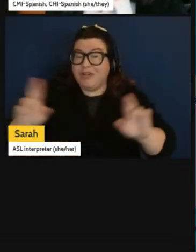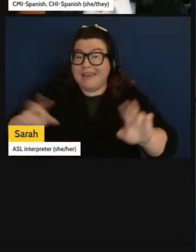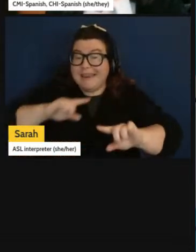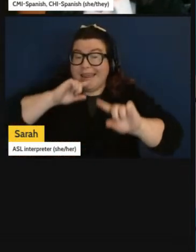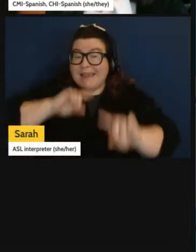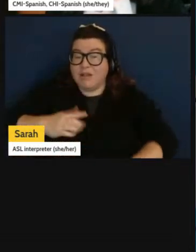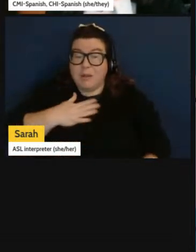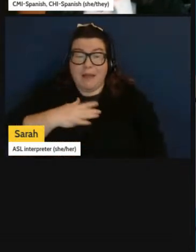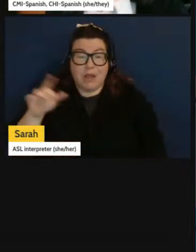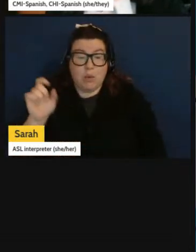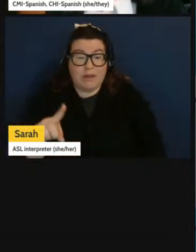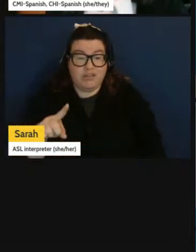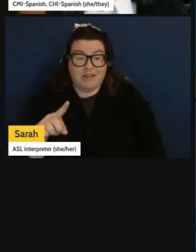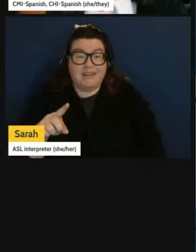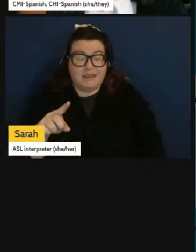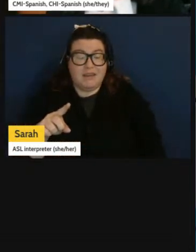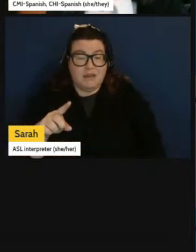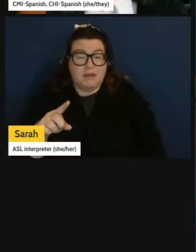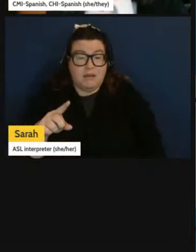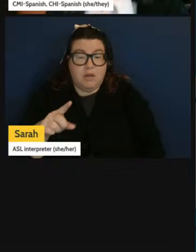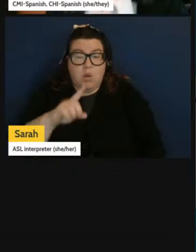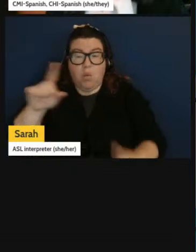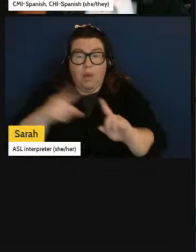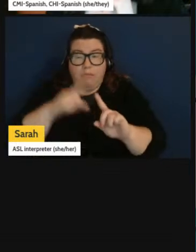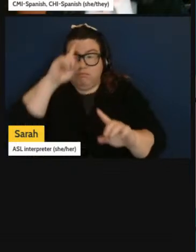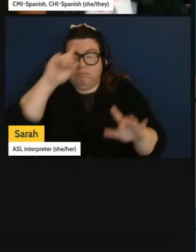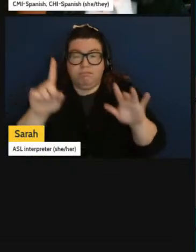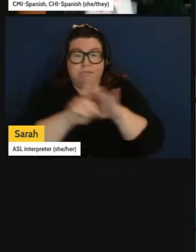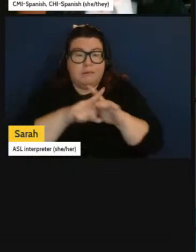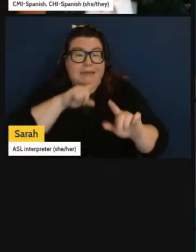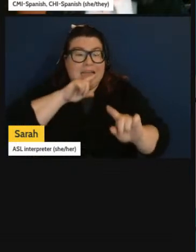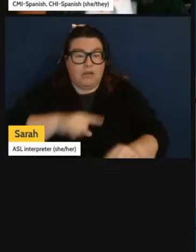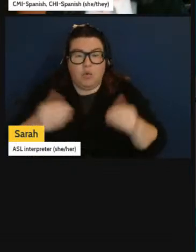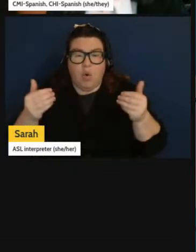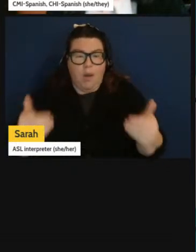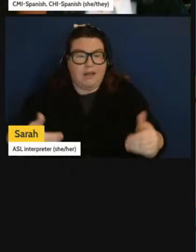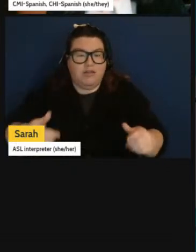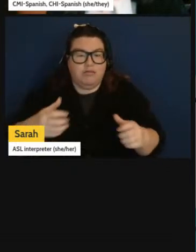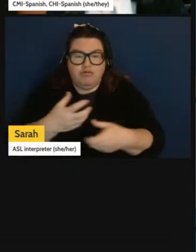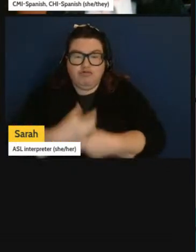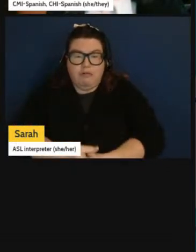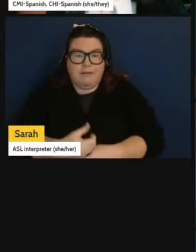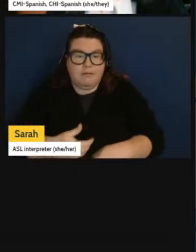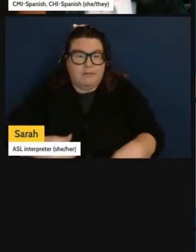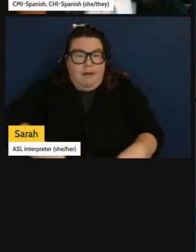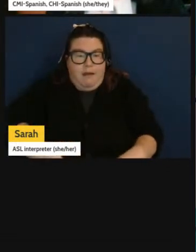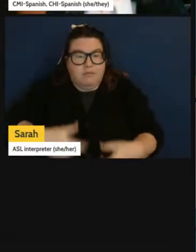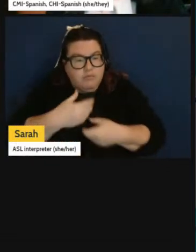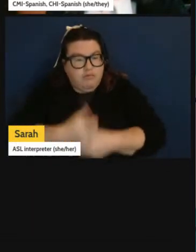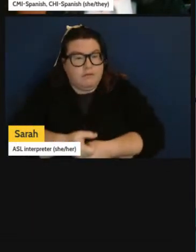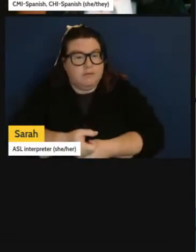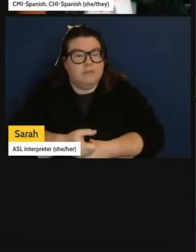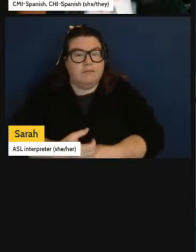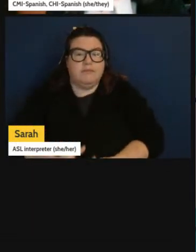question. As soon as a thought pops in your head as an answer, just go with your gut reaction.